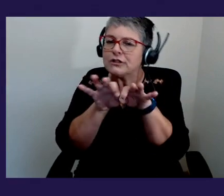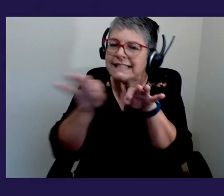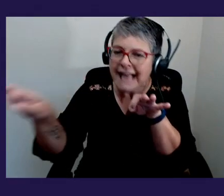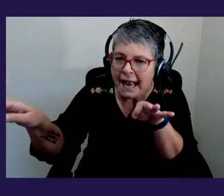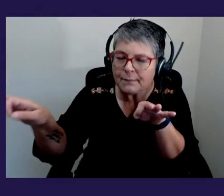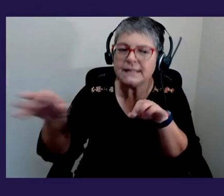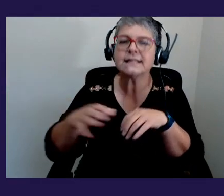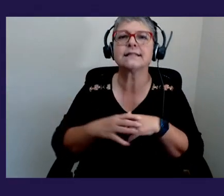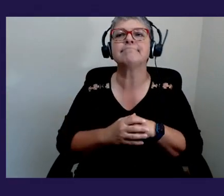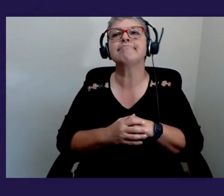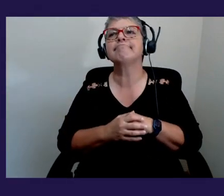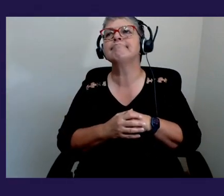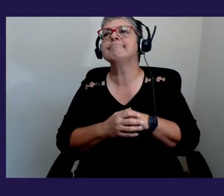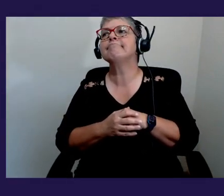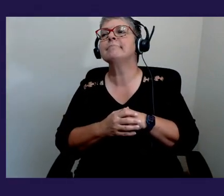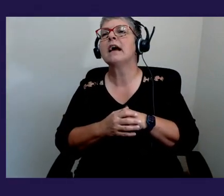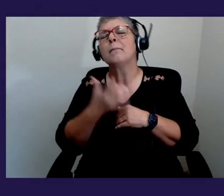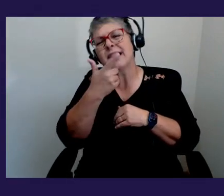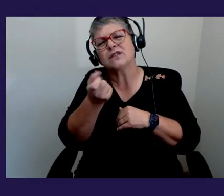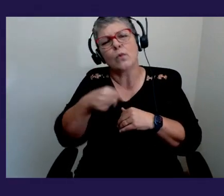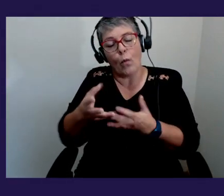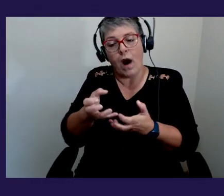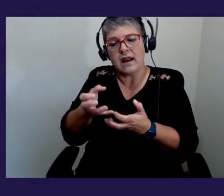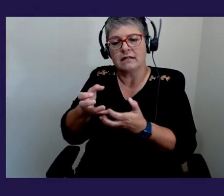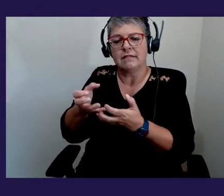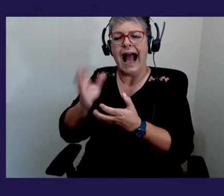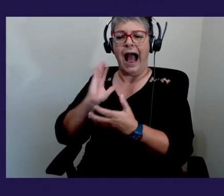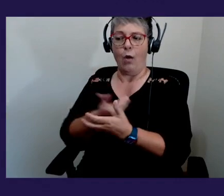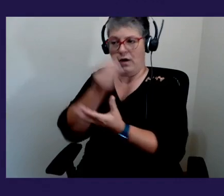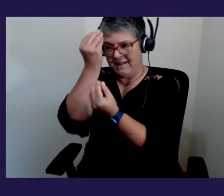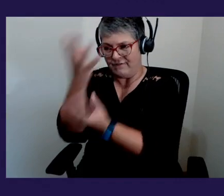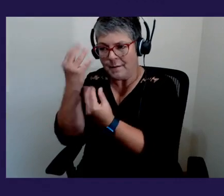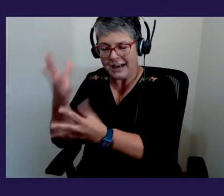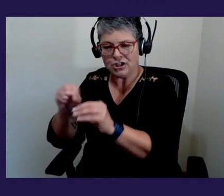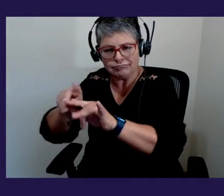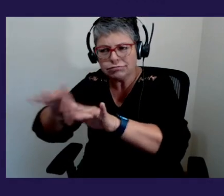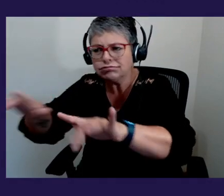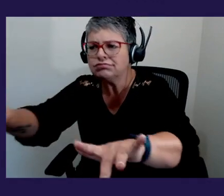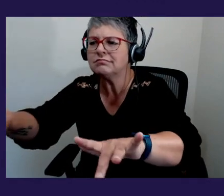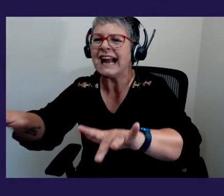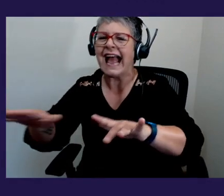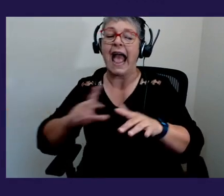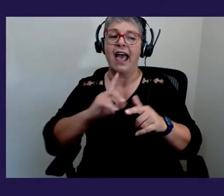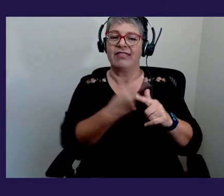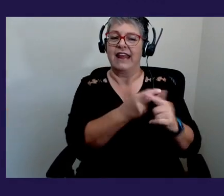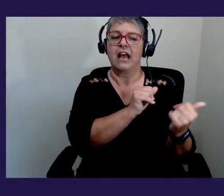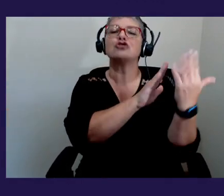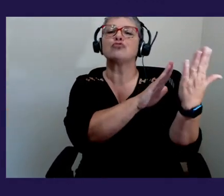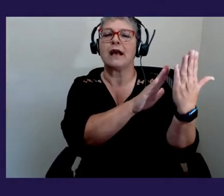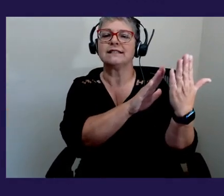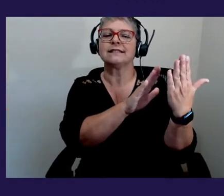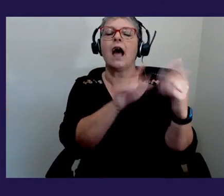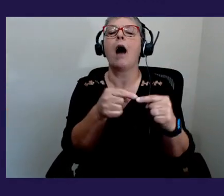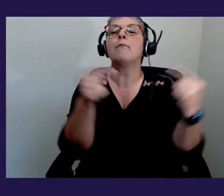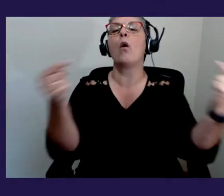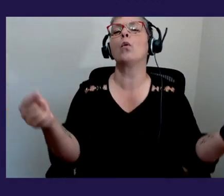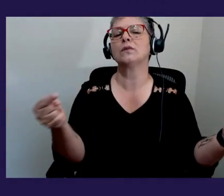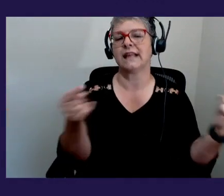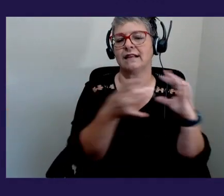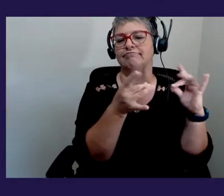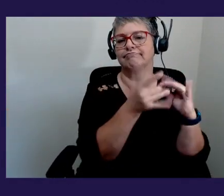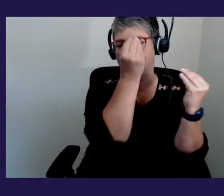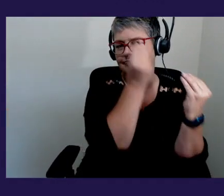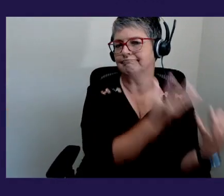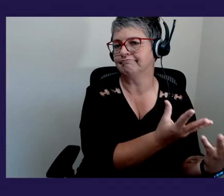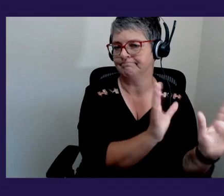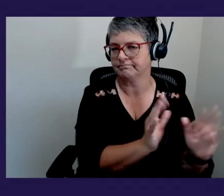acknowledge counter narratives, and provide data in a timely way. Part of that providing in a